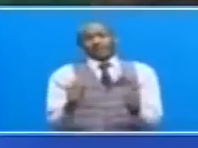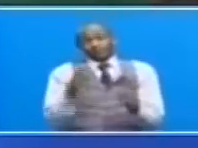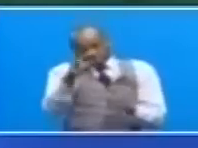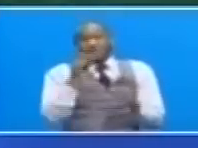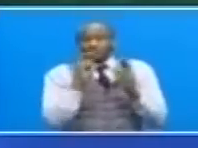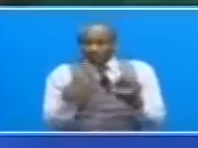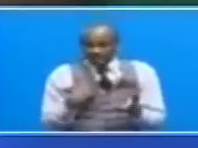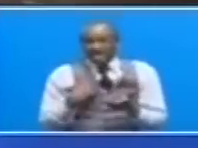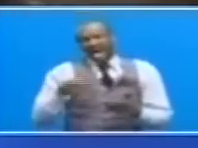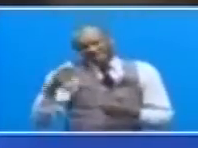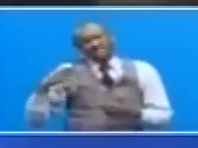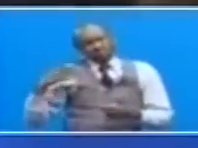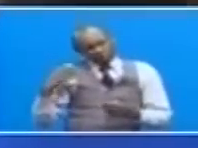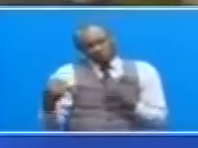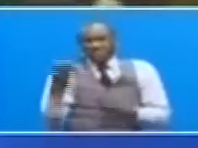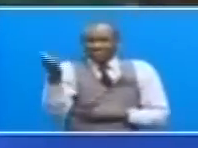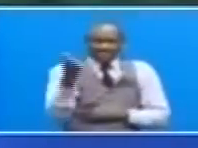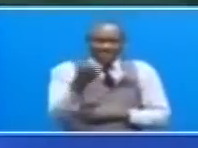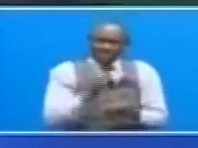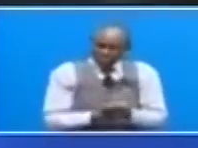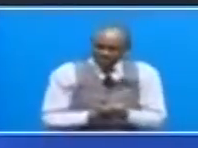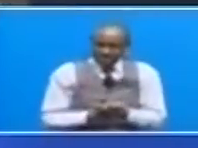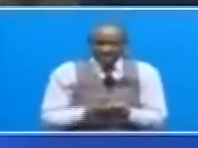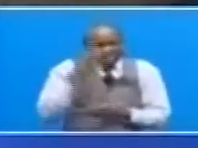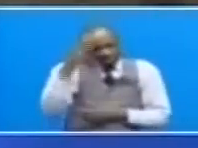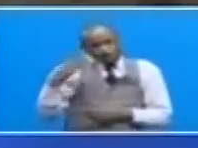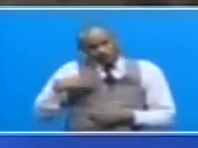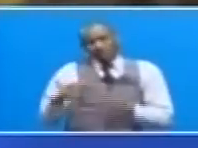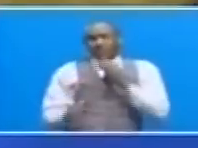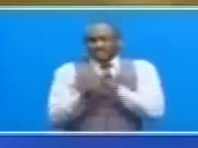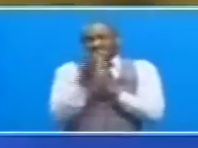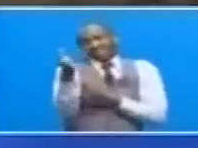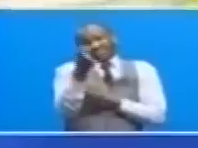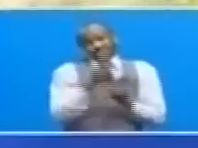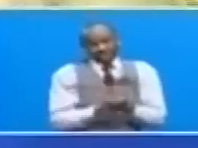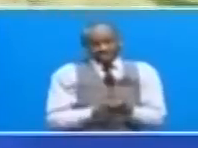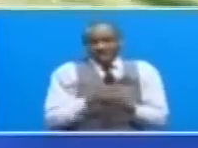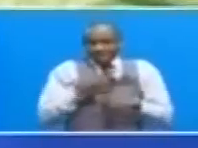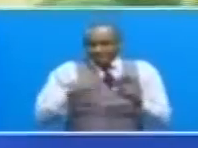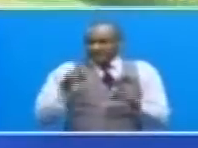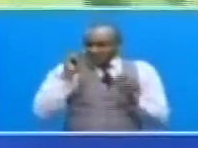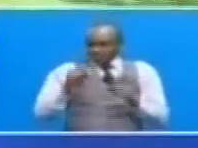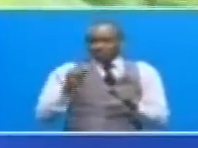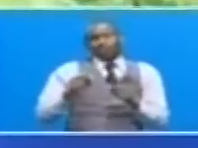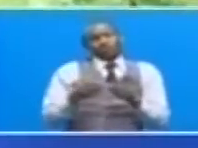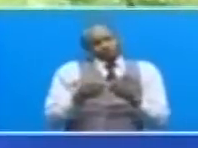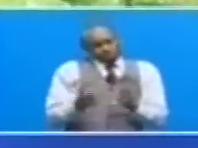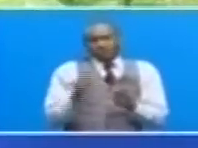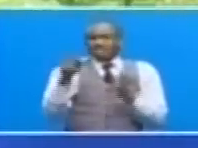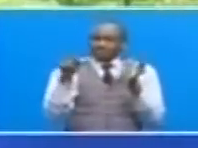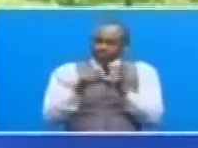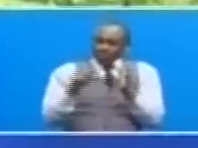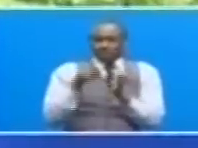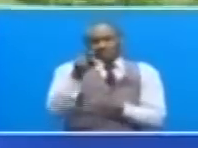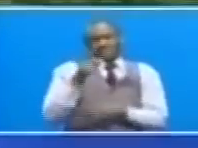are vulnerable children who walk, oblivious of the predators within. Justice for Omulema could reverse the tide. If before her